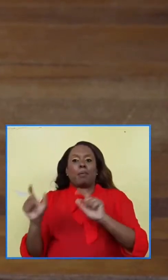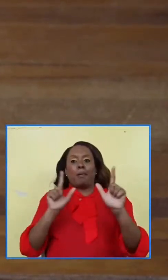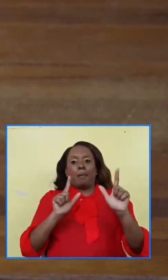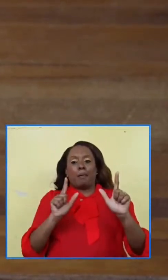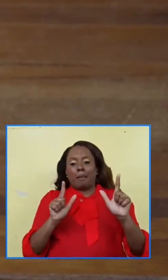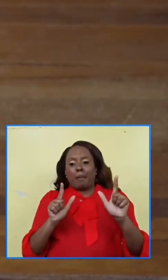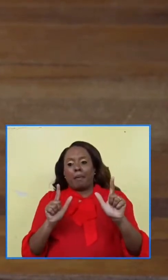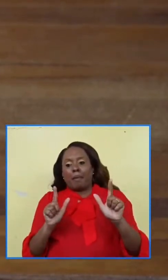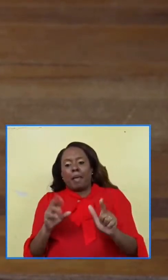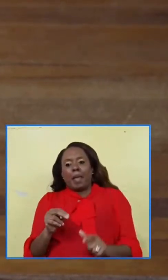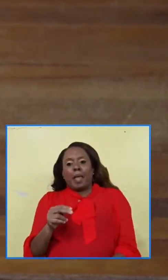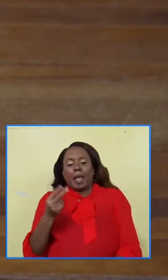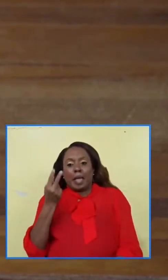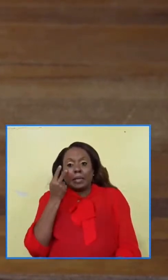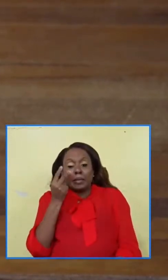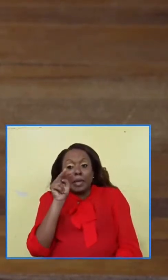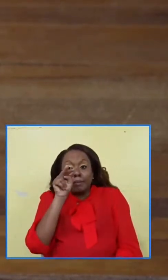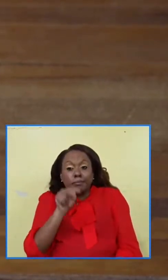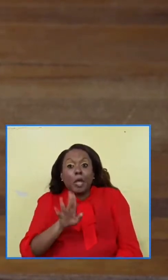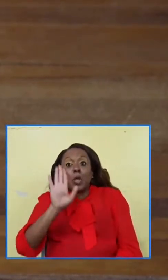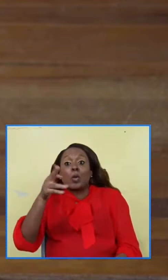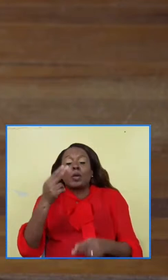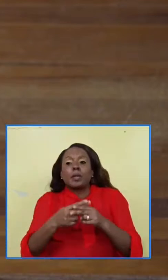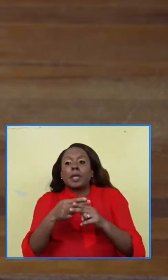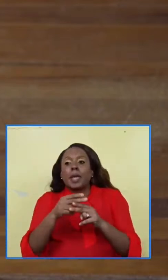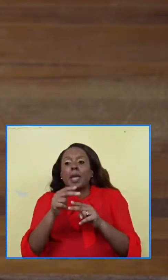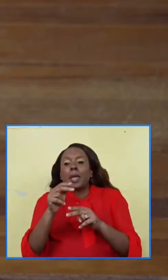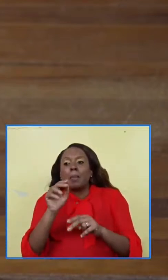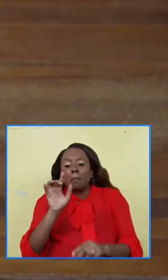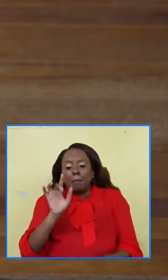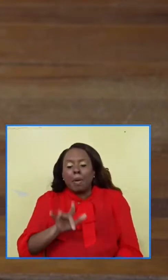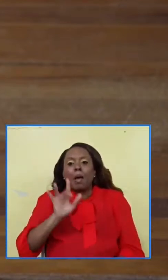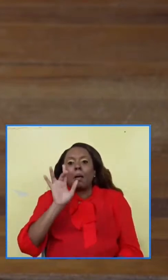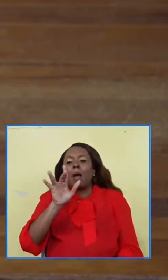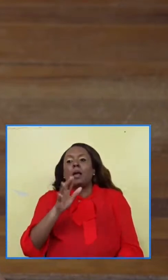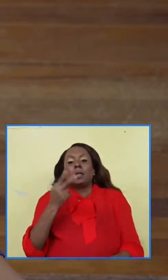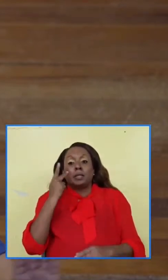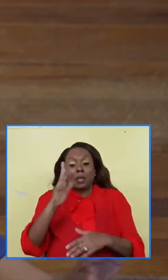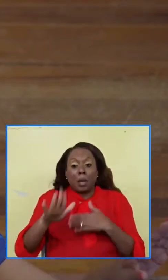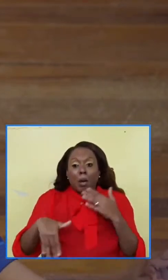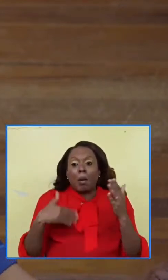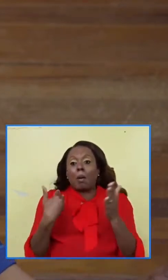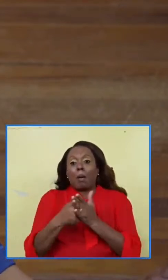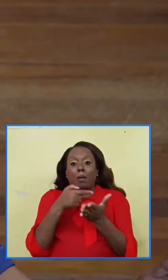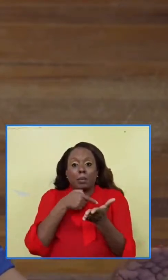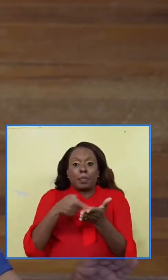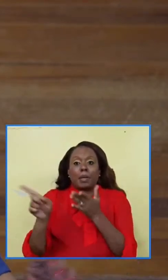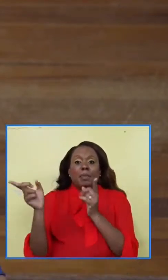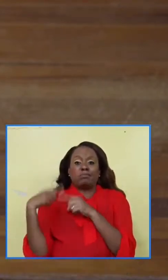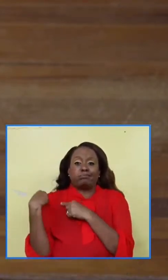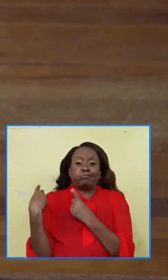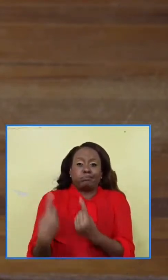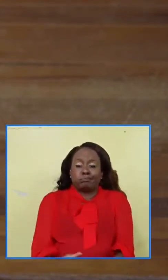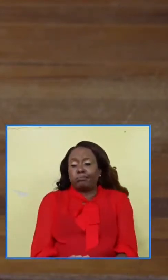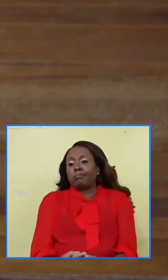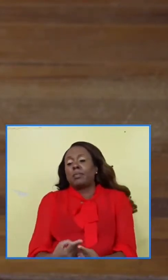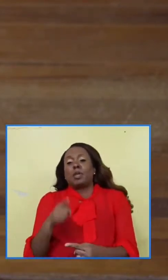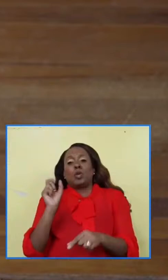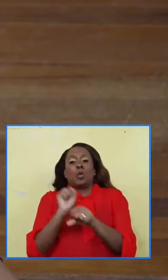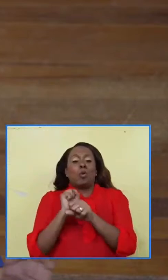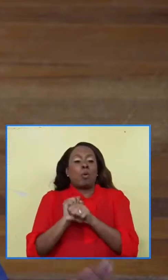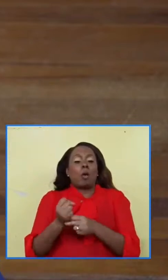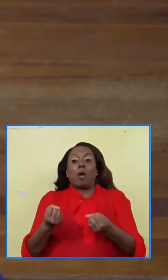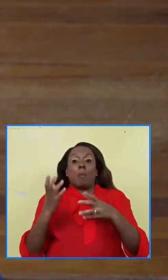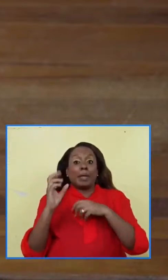portal and you can see the contributions that have been paid in on your behalf for all of the years that you have